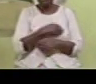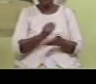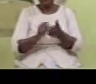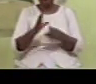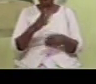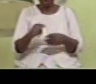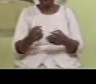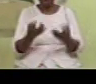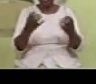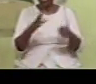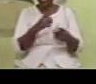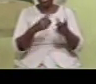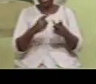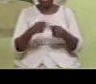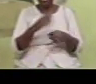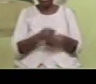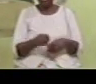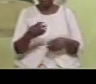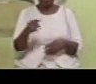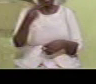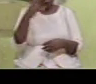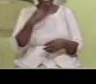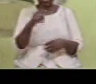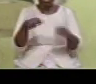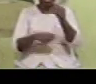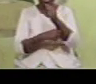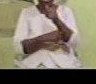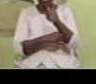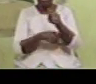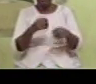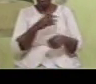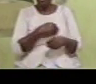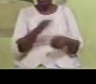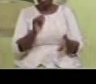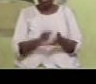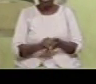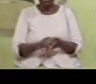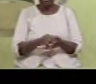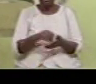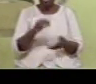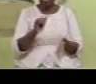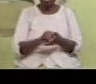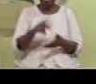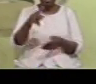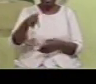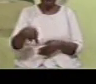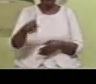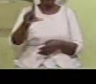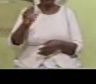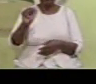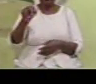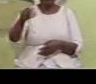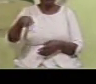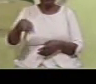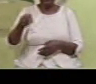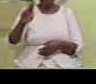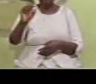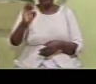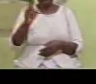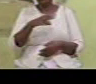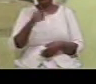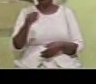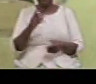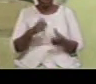spot, and he be in the skin of his flesh like the plague of leprosy, then he shall be brought unto